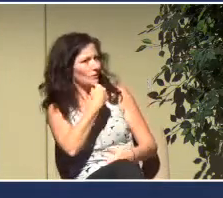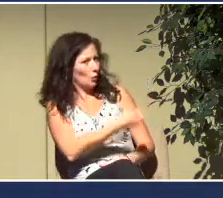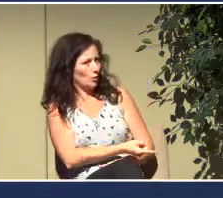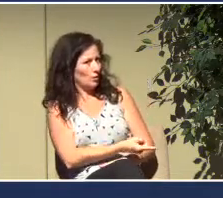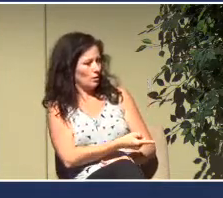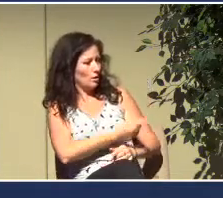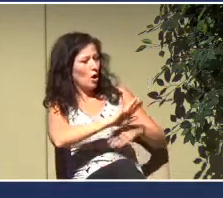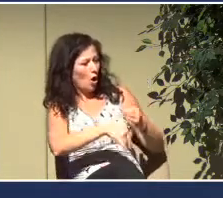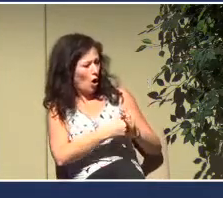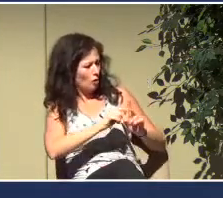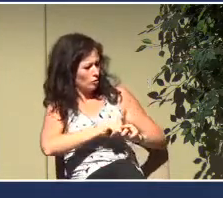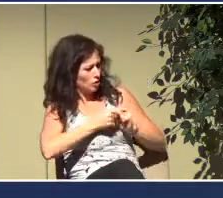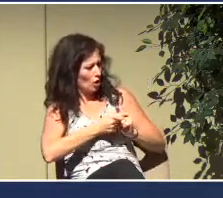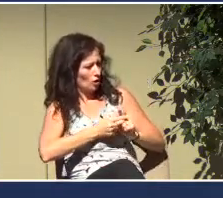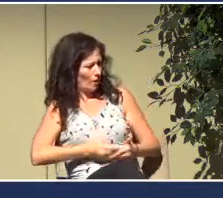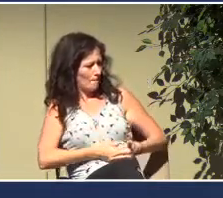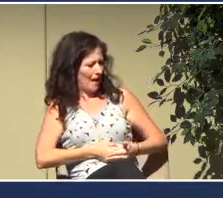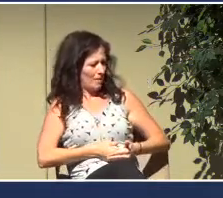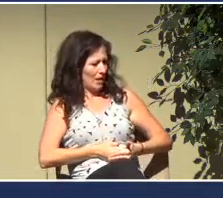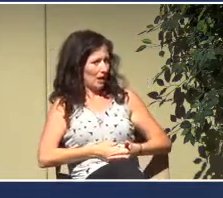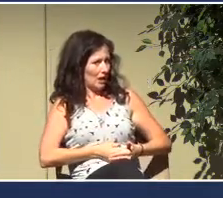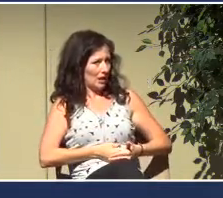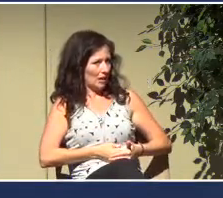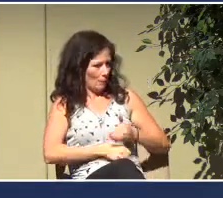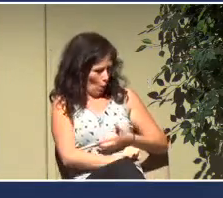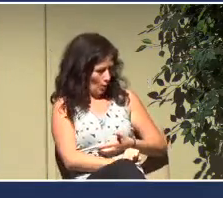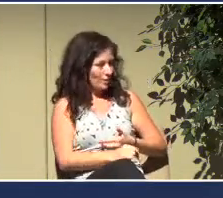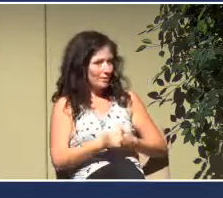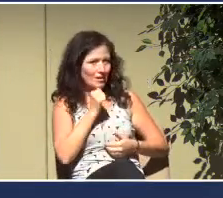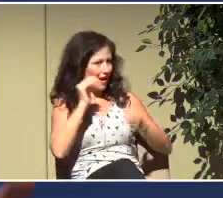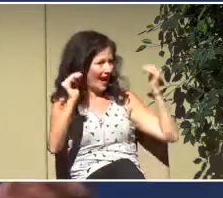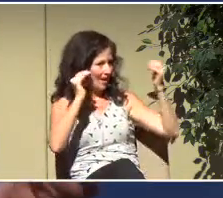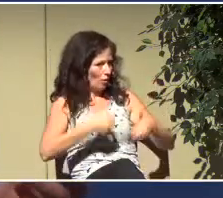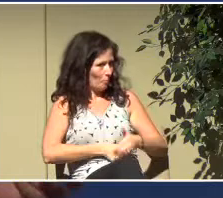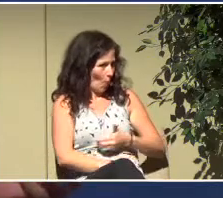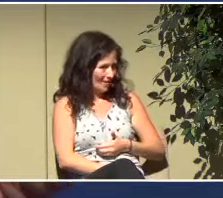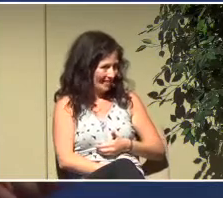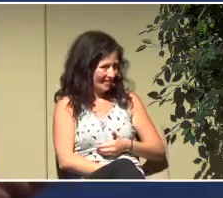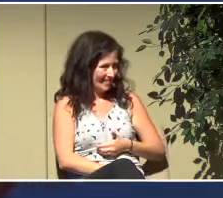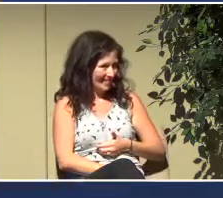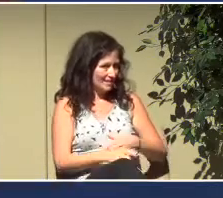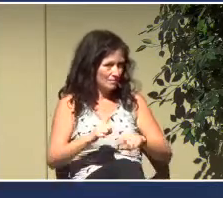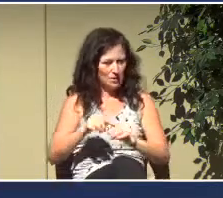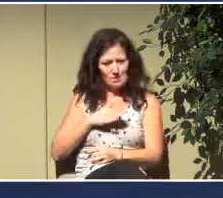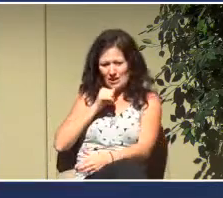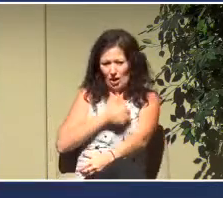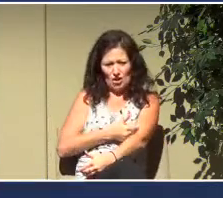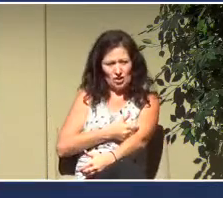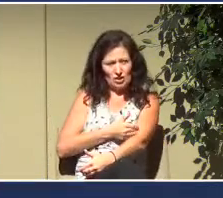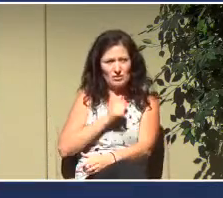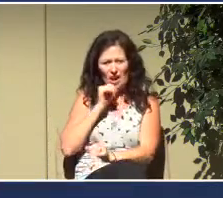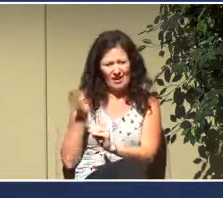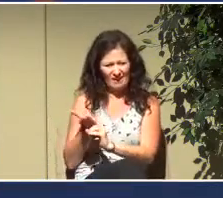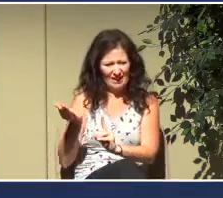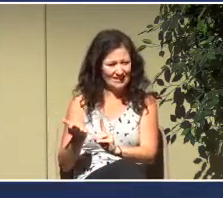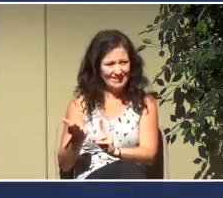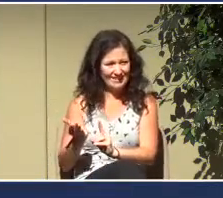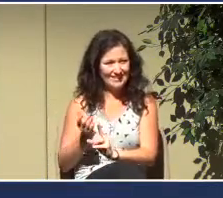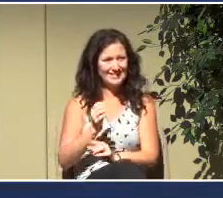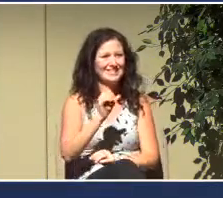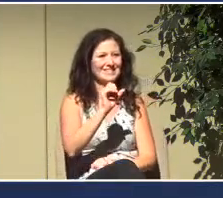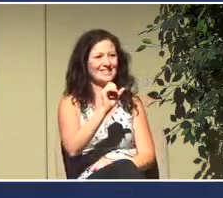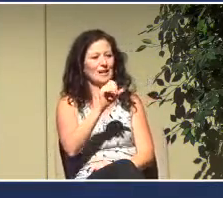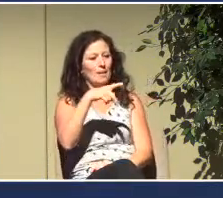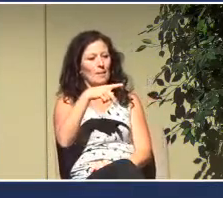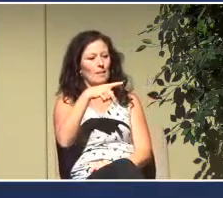off as babies. She wasn't buying it. Okay, so now we say, St. Paul, who wrote